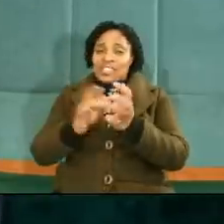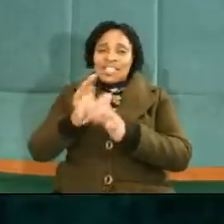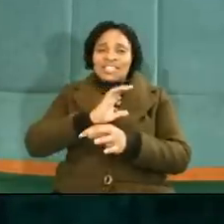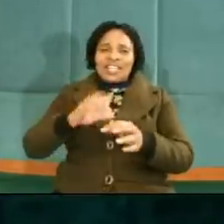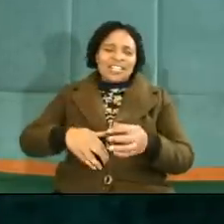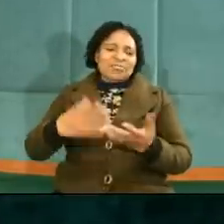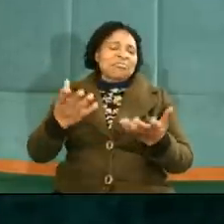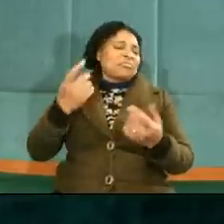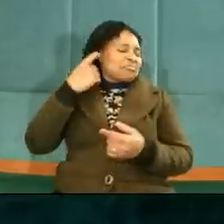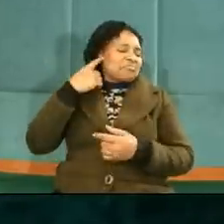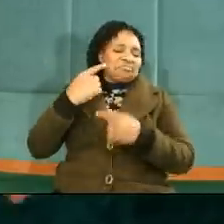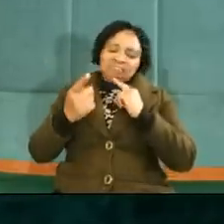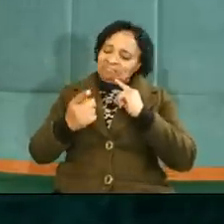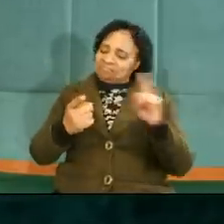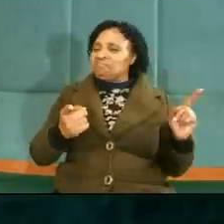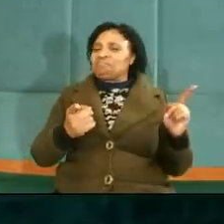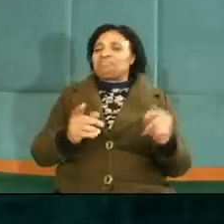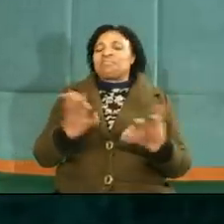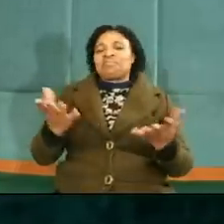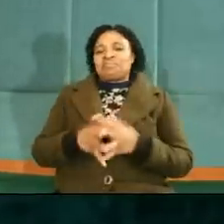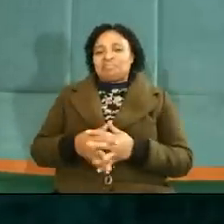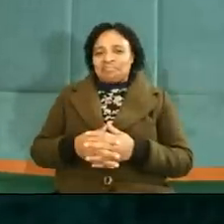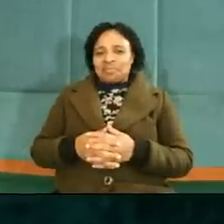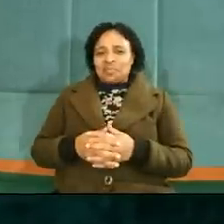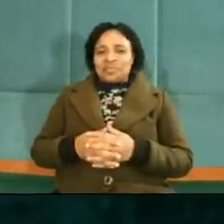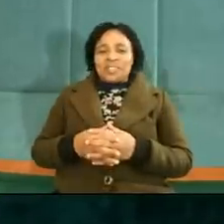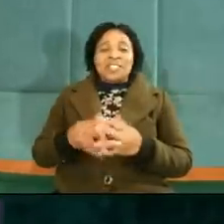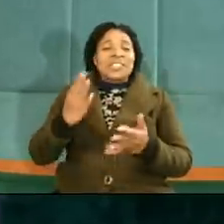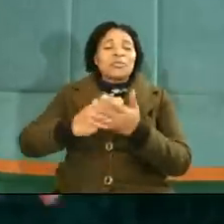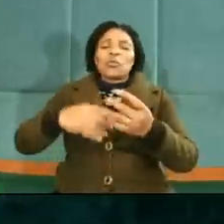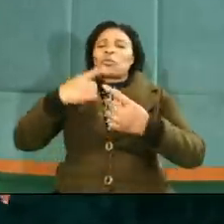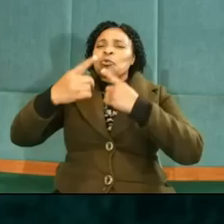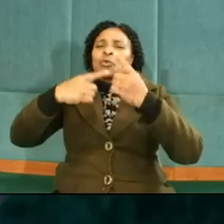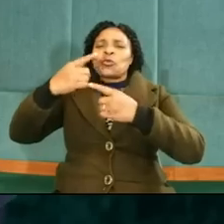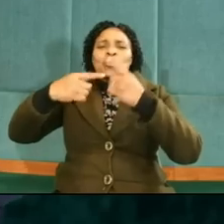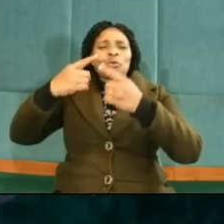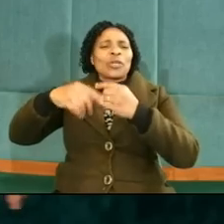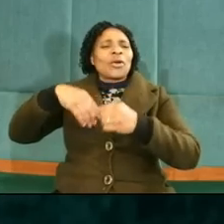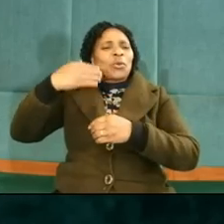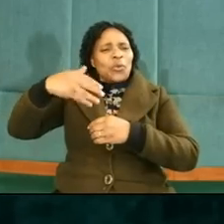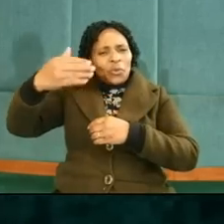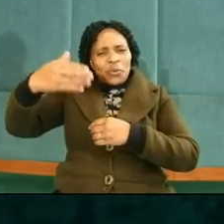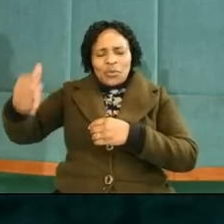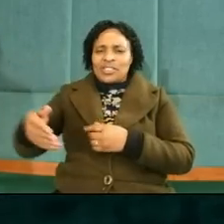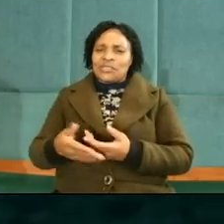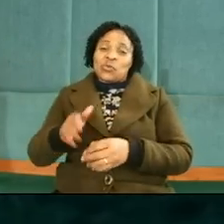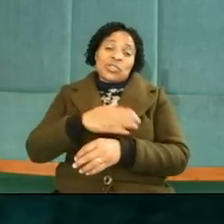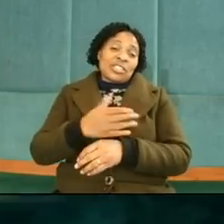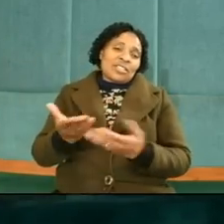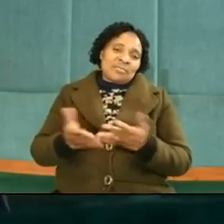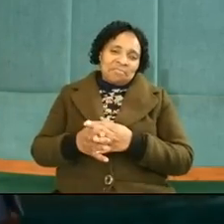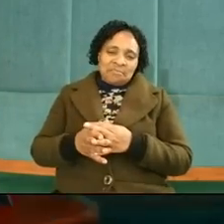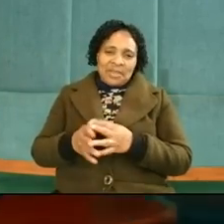byword, just a cliche, just something we talk about, something we sing about, and has